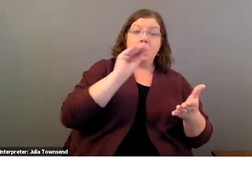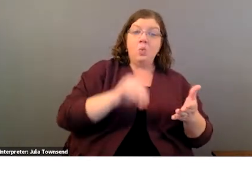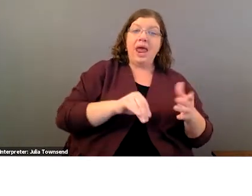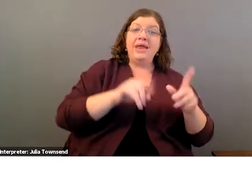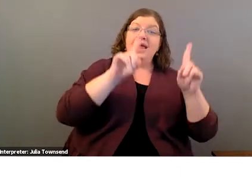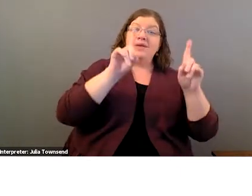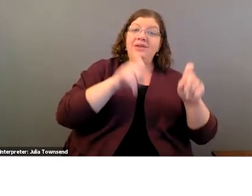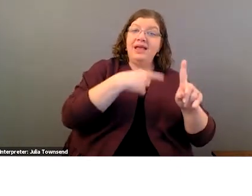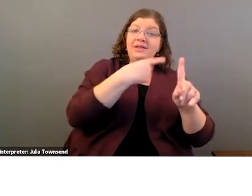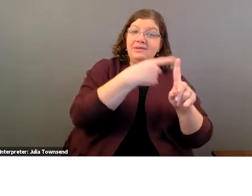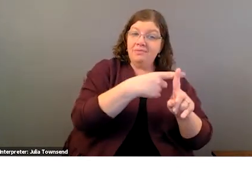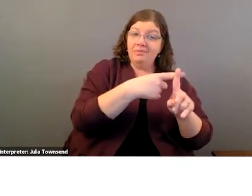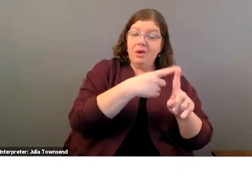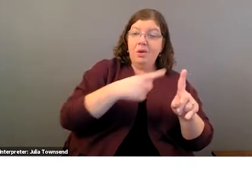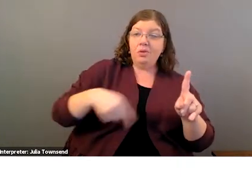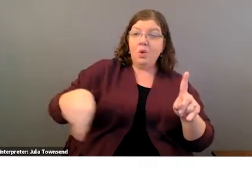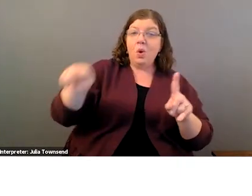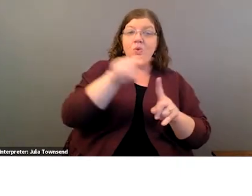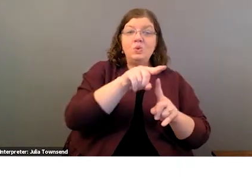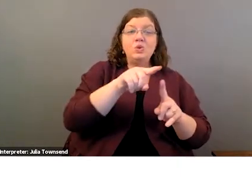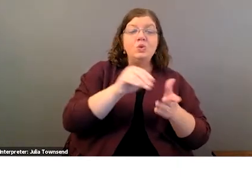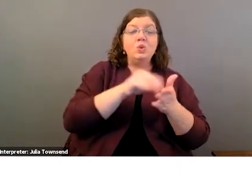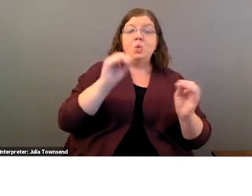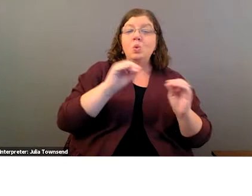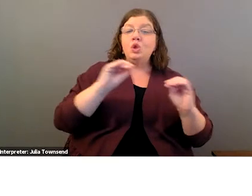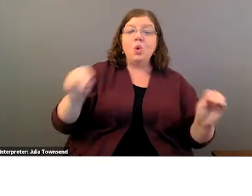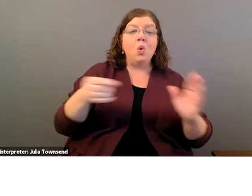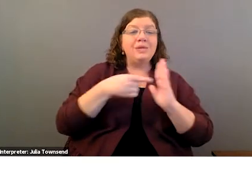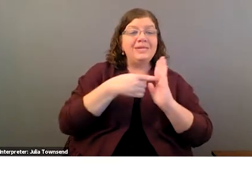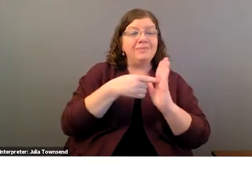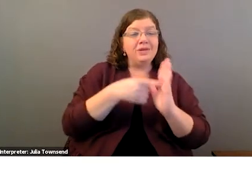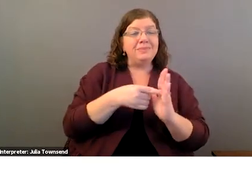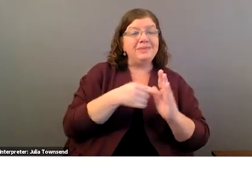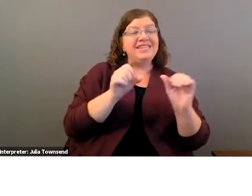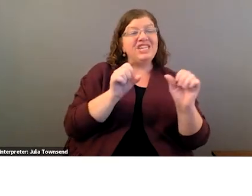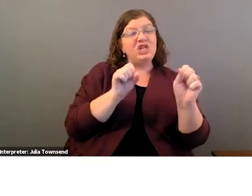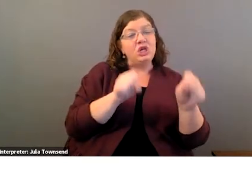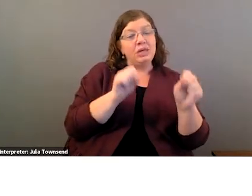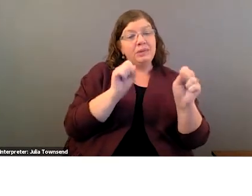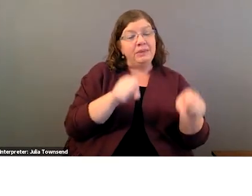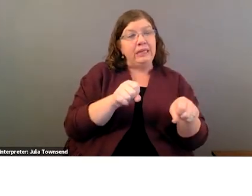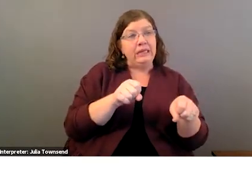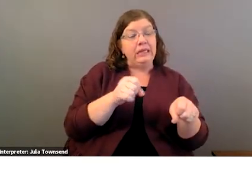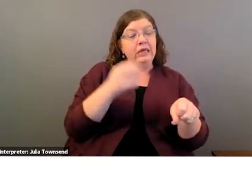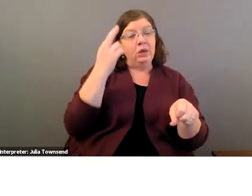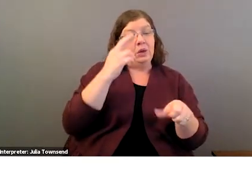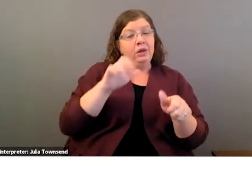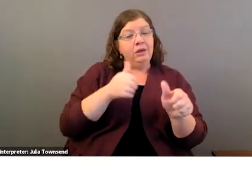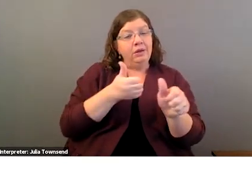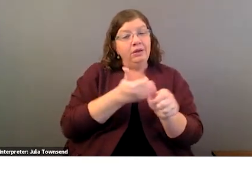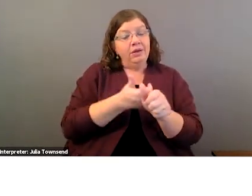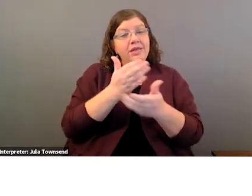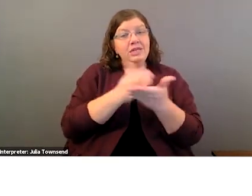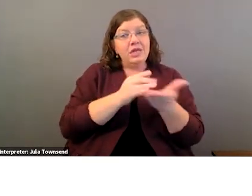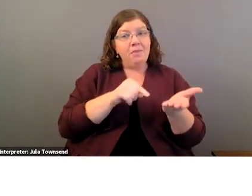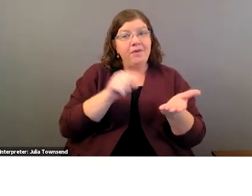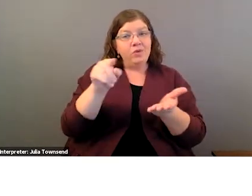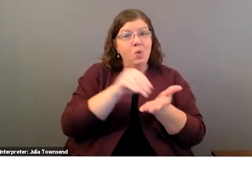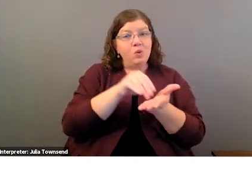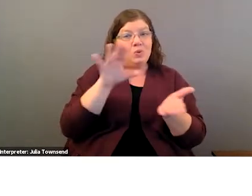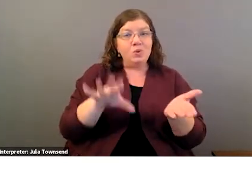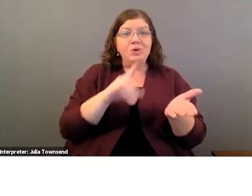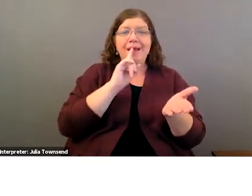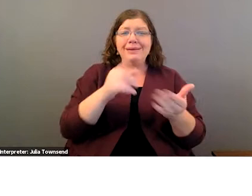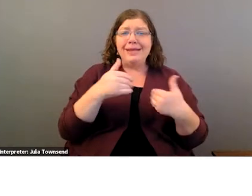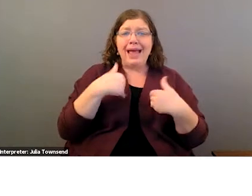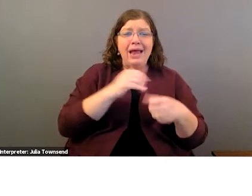among asymptomatic students could be attributed to the fact that some of these students actually had